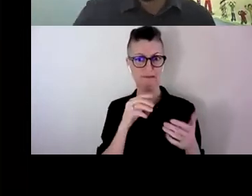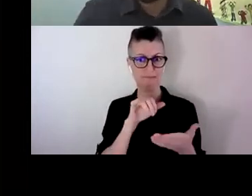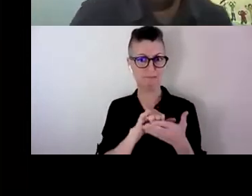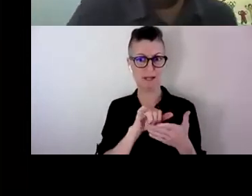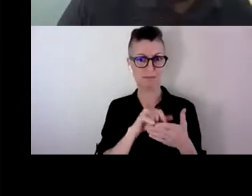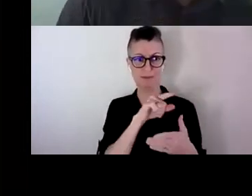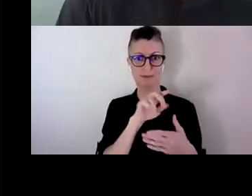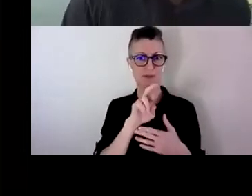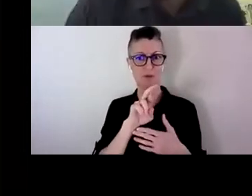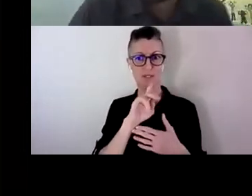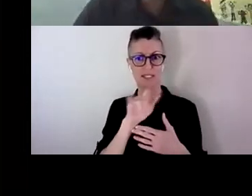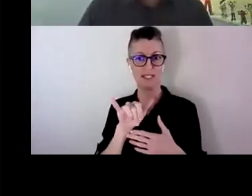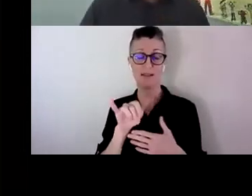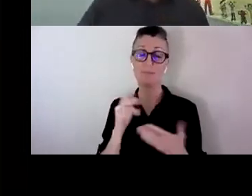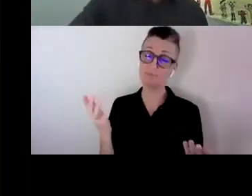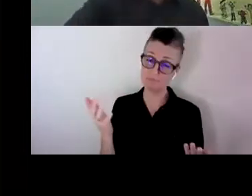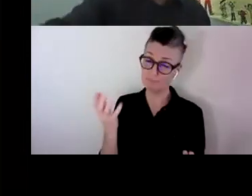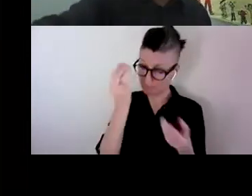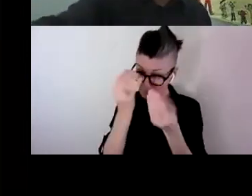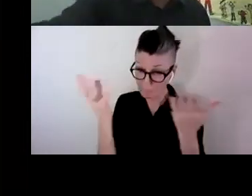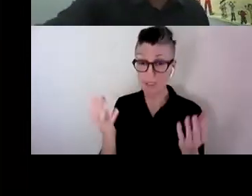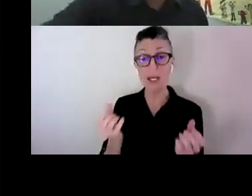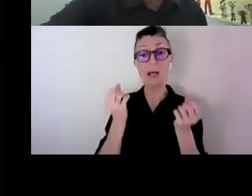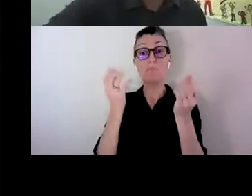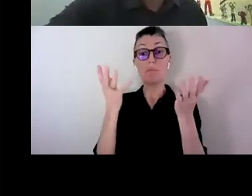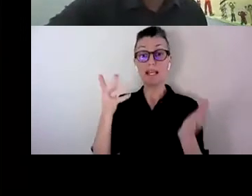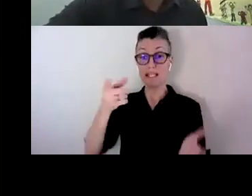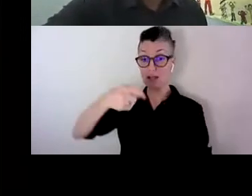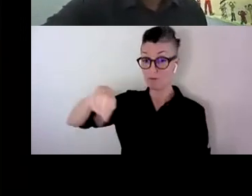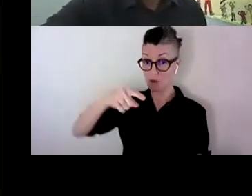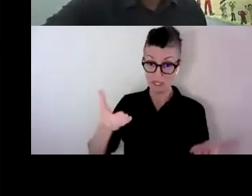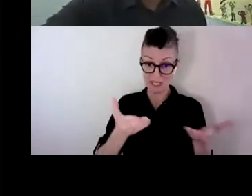of us here, if not all of us, are highly educated people.